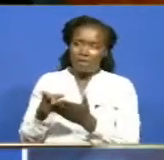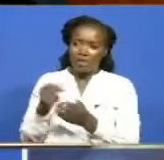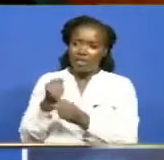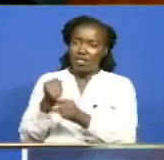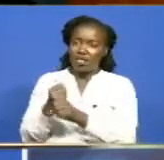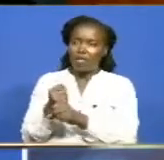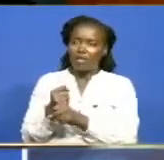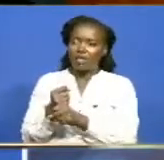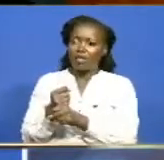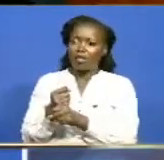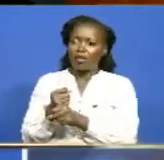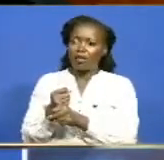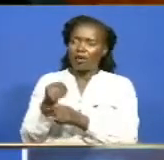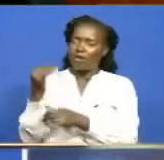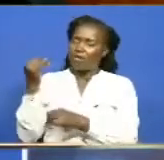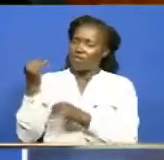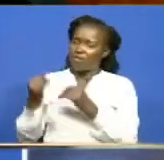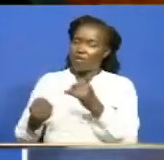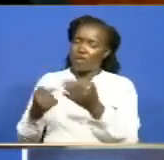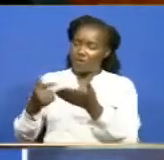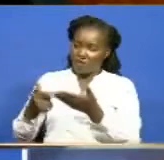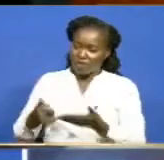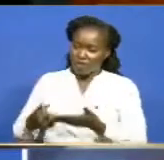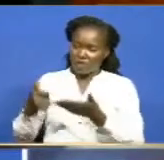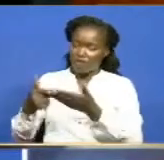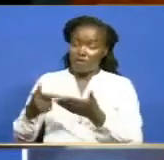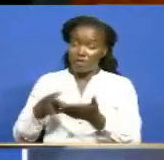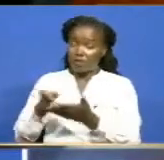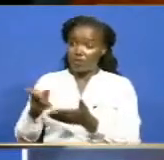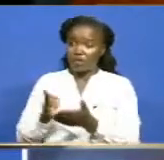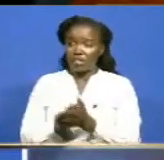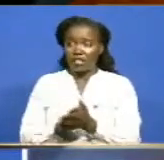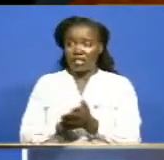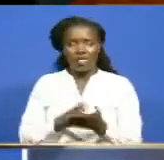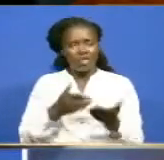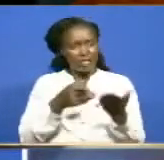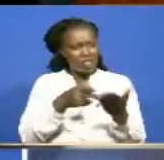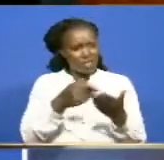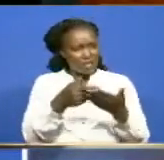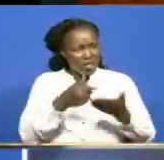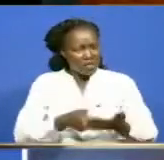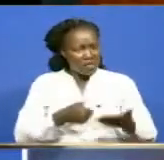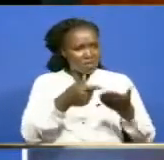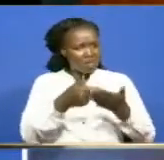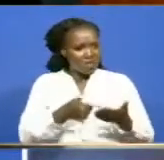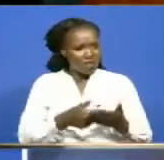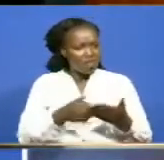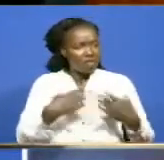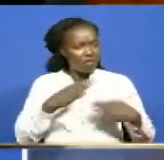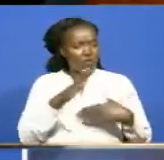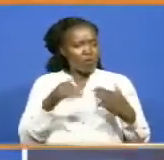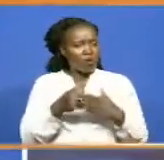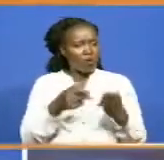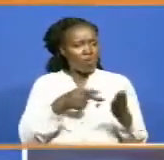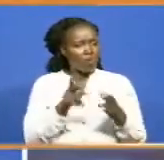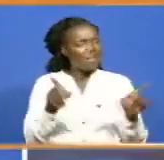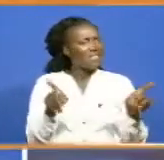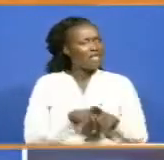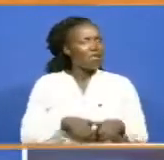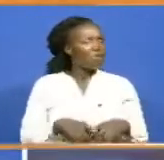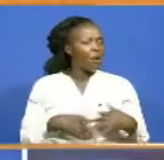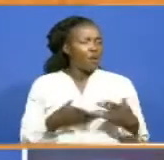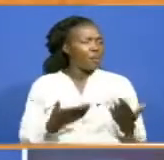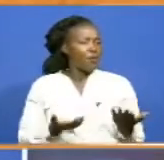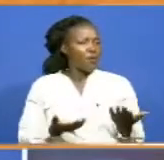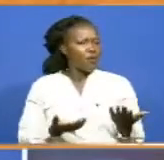the final negotiated price. But would you call it a negotiation when everyone is paid almost the same?